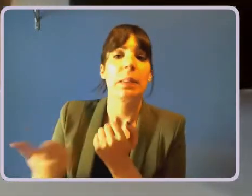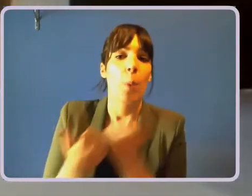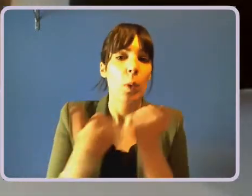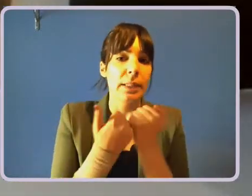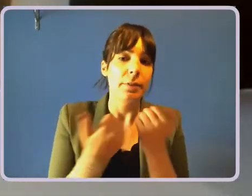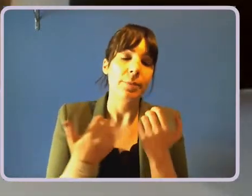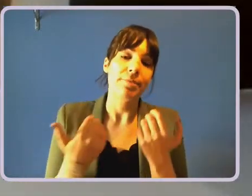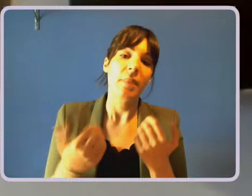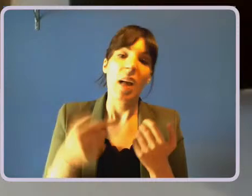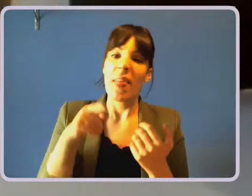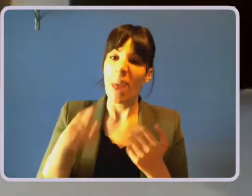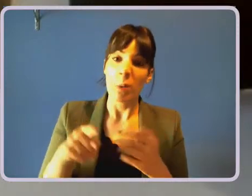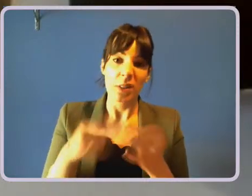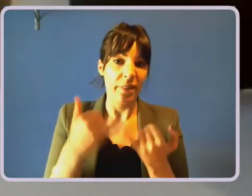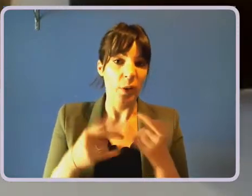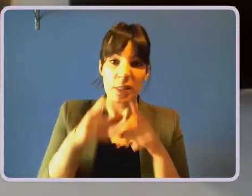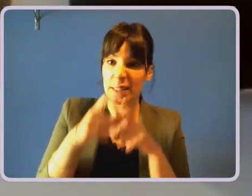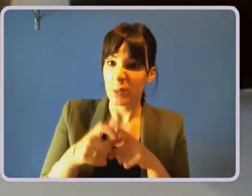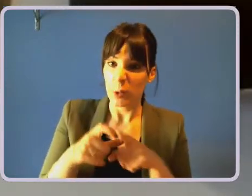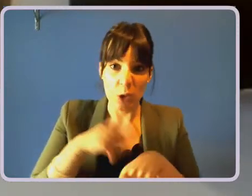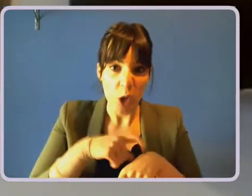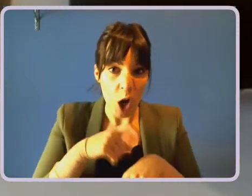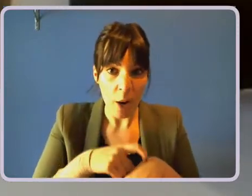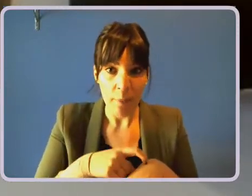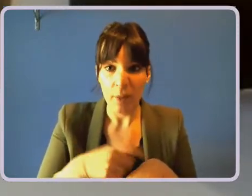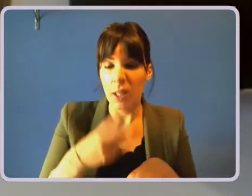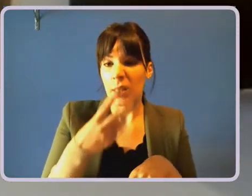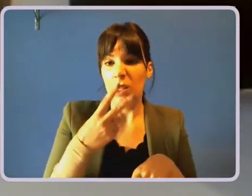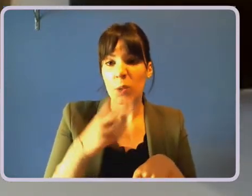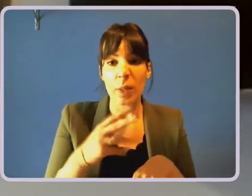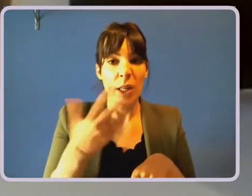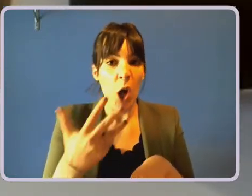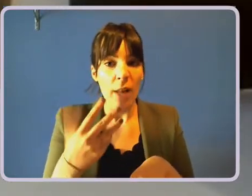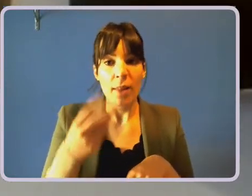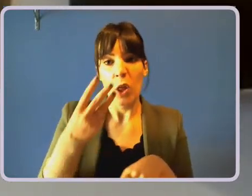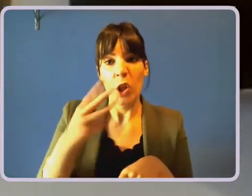about the 29th, 30th, 31st of December up to the 10th